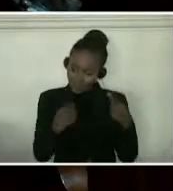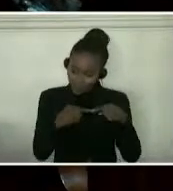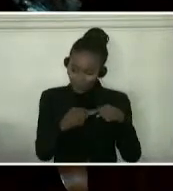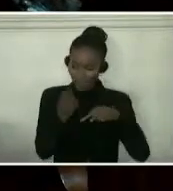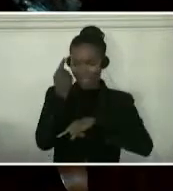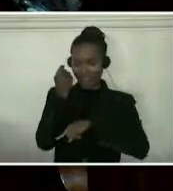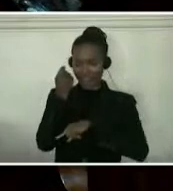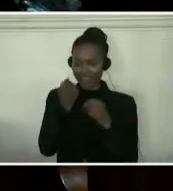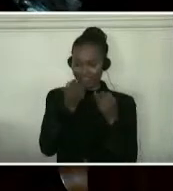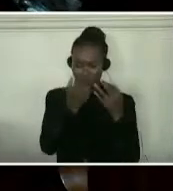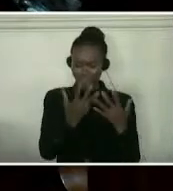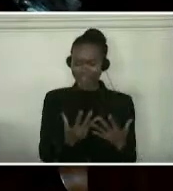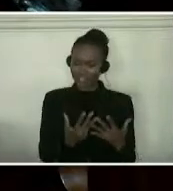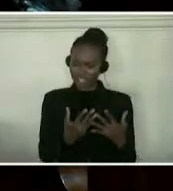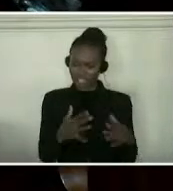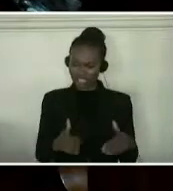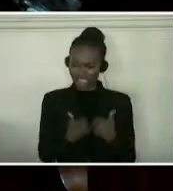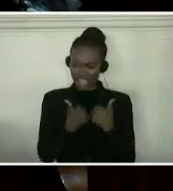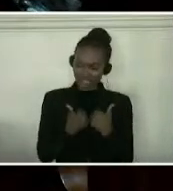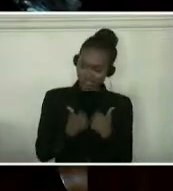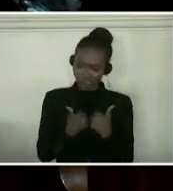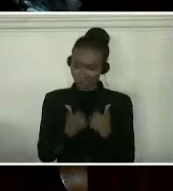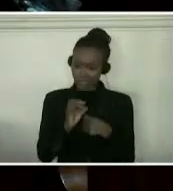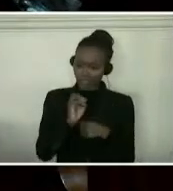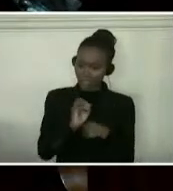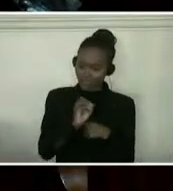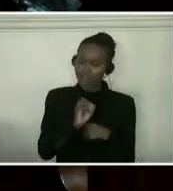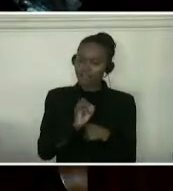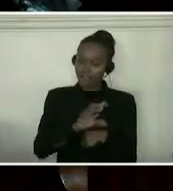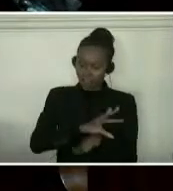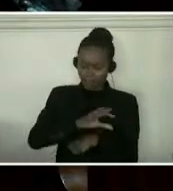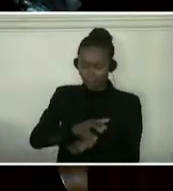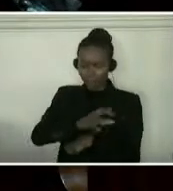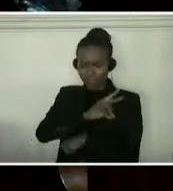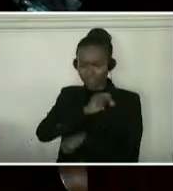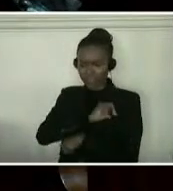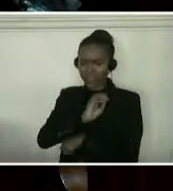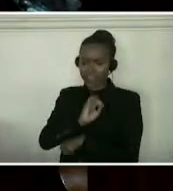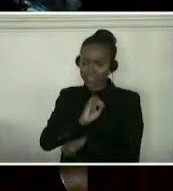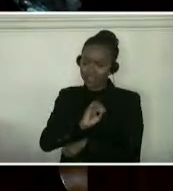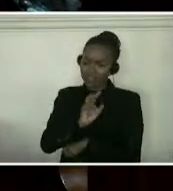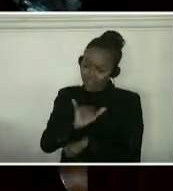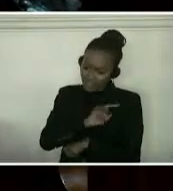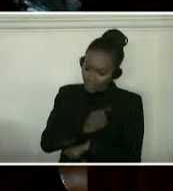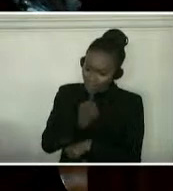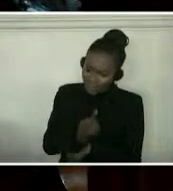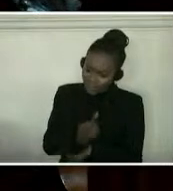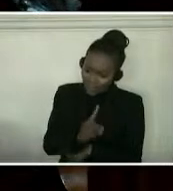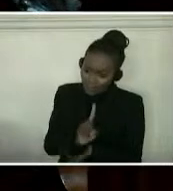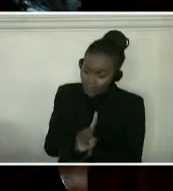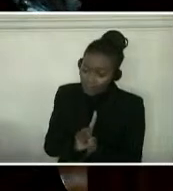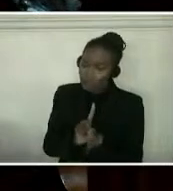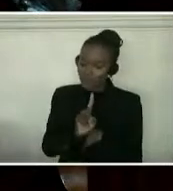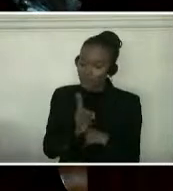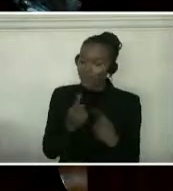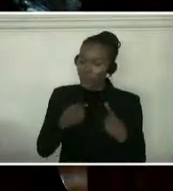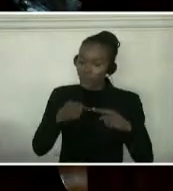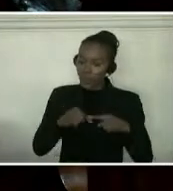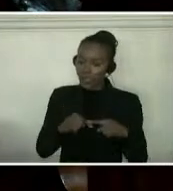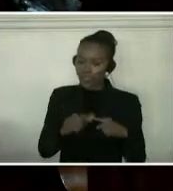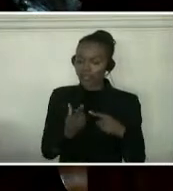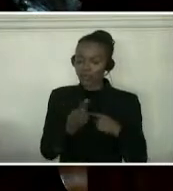the financial constraints that we are having as the province of wazoo lunata that's why we are saying we are going to